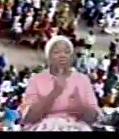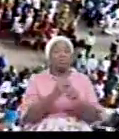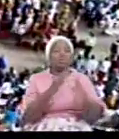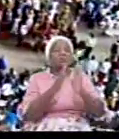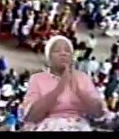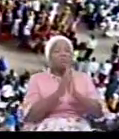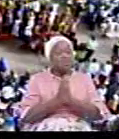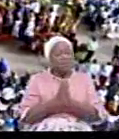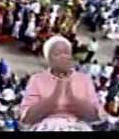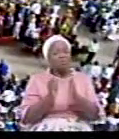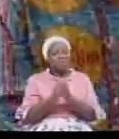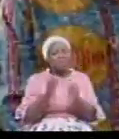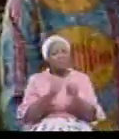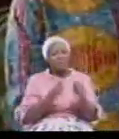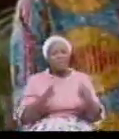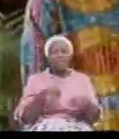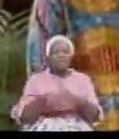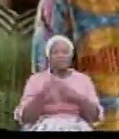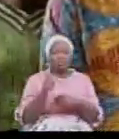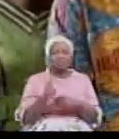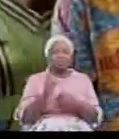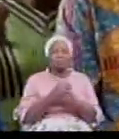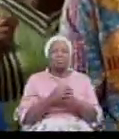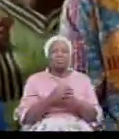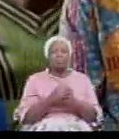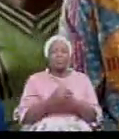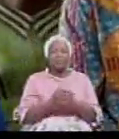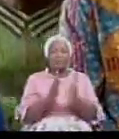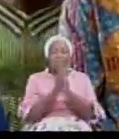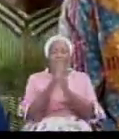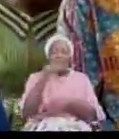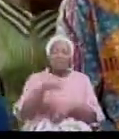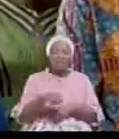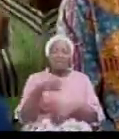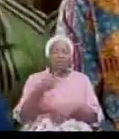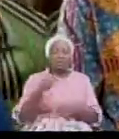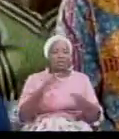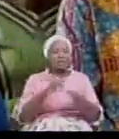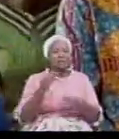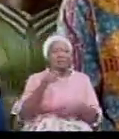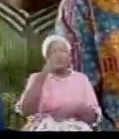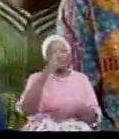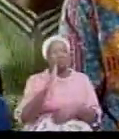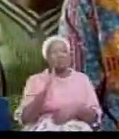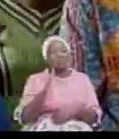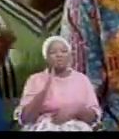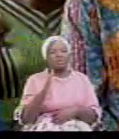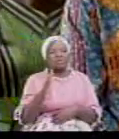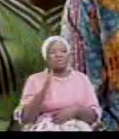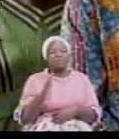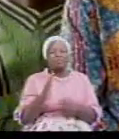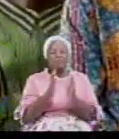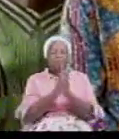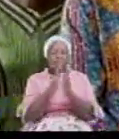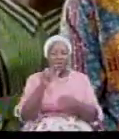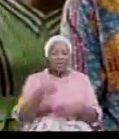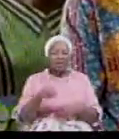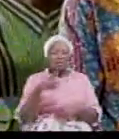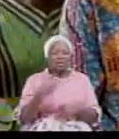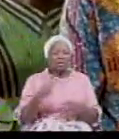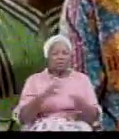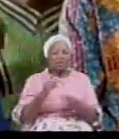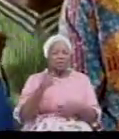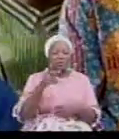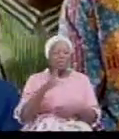down the Spirit of God. Pray down the Spirit of God. Over here at the Alpha location. Over here at the